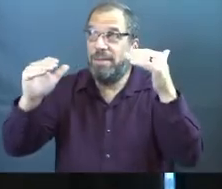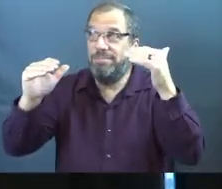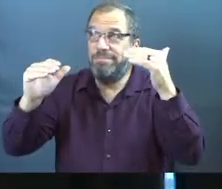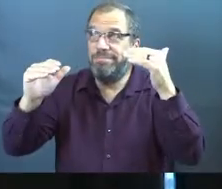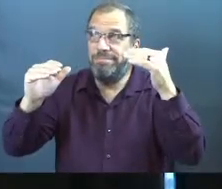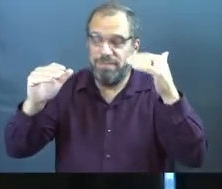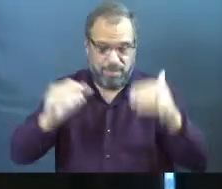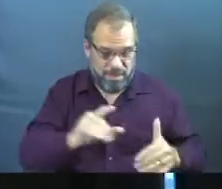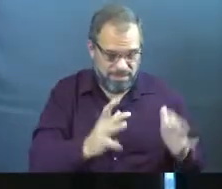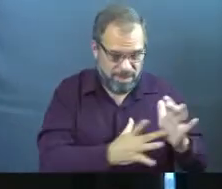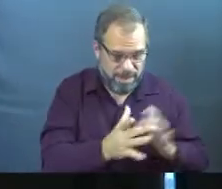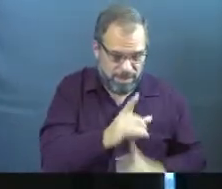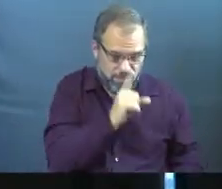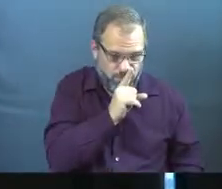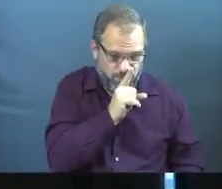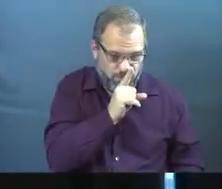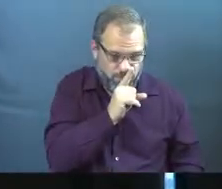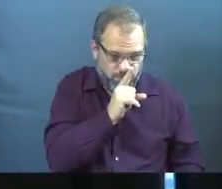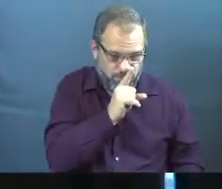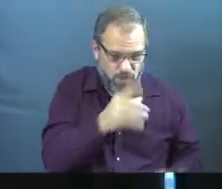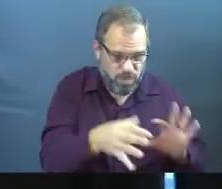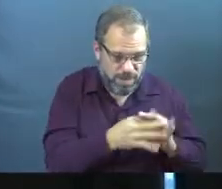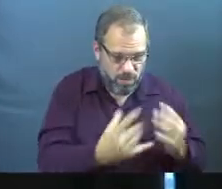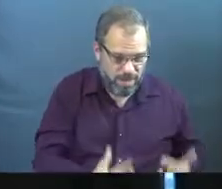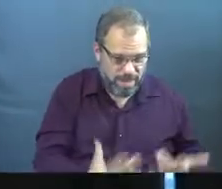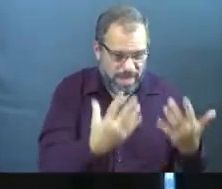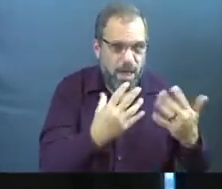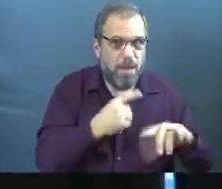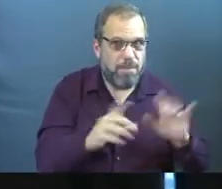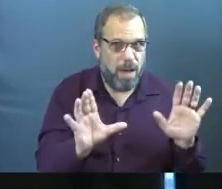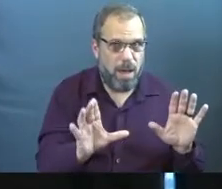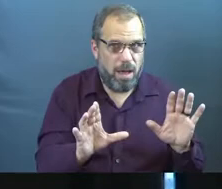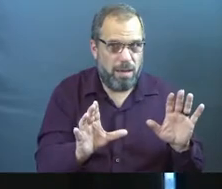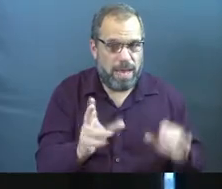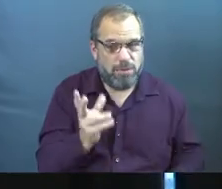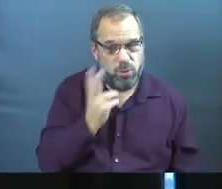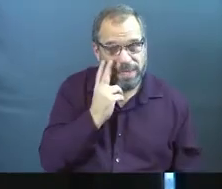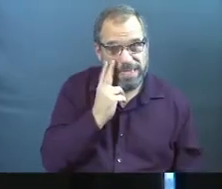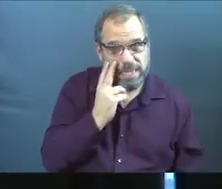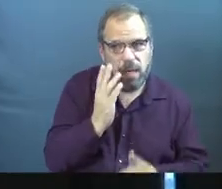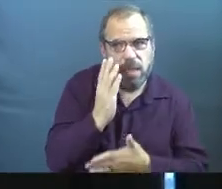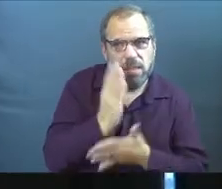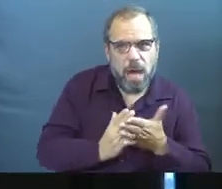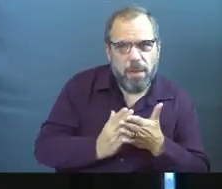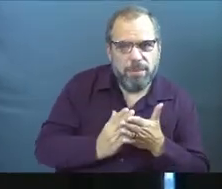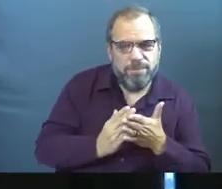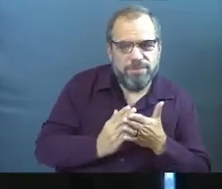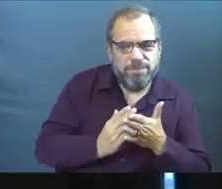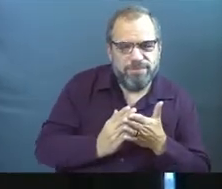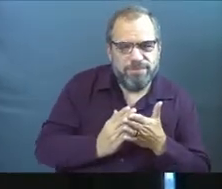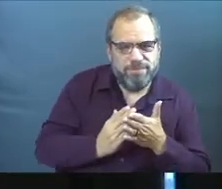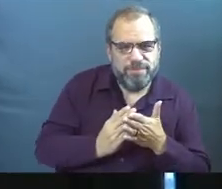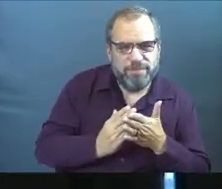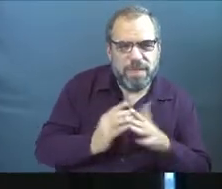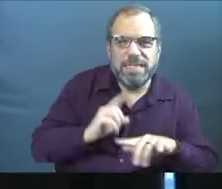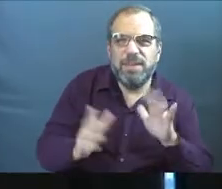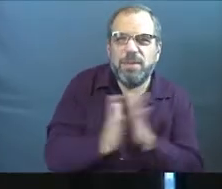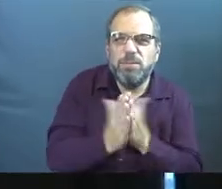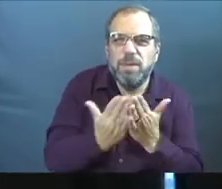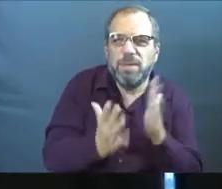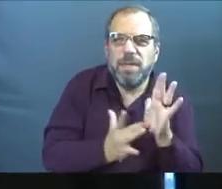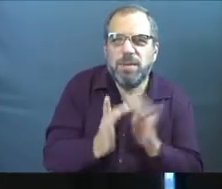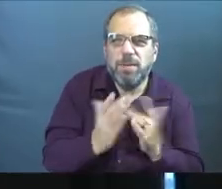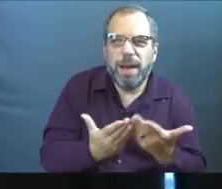much in scripture when it comes to hell. But I do want to look at a few pieces in different books of the Bible